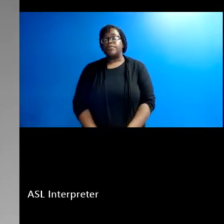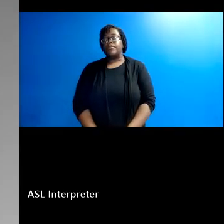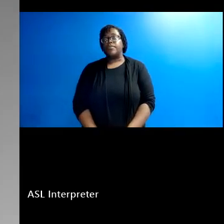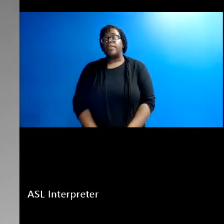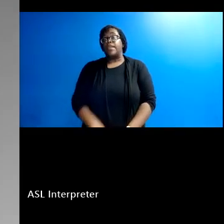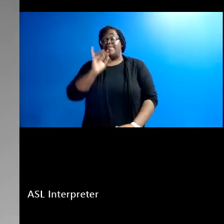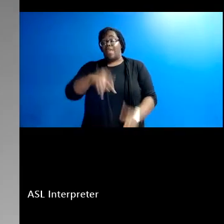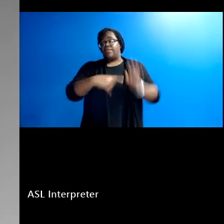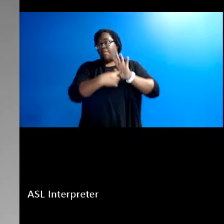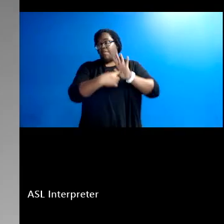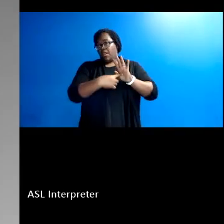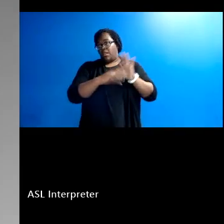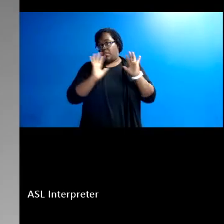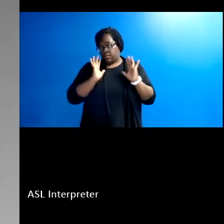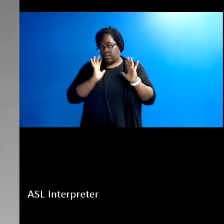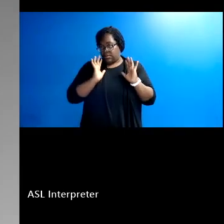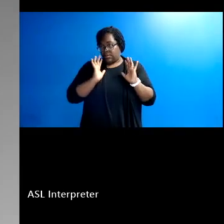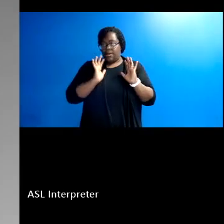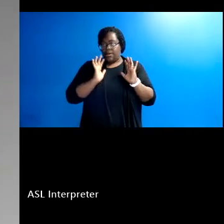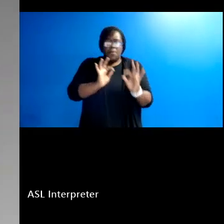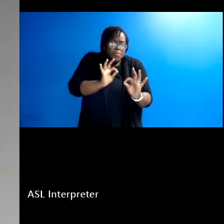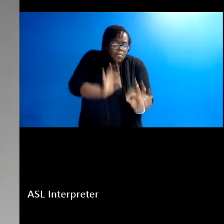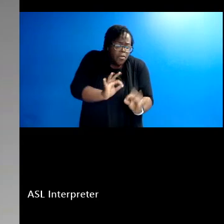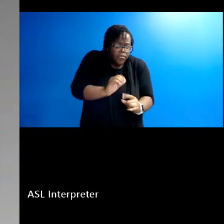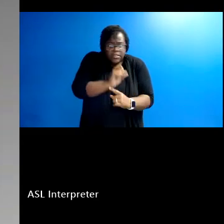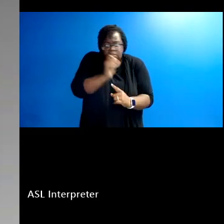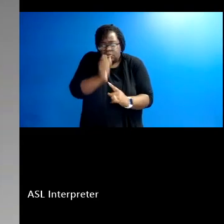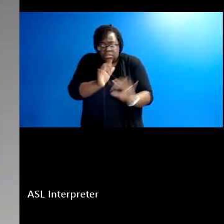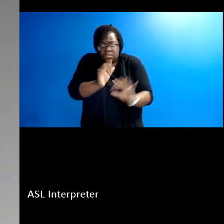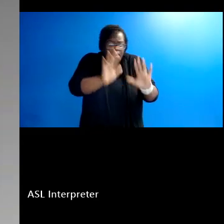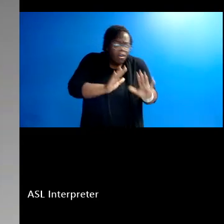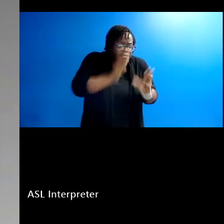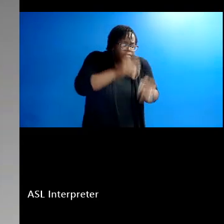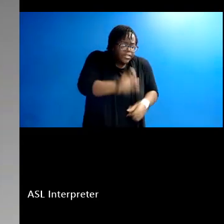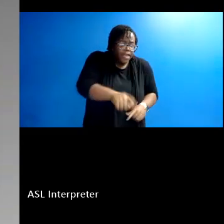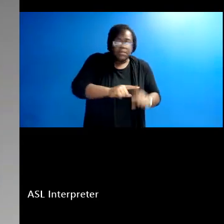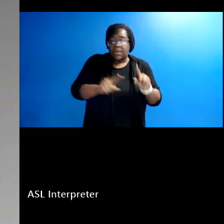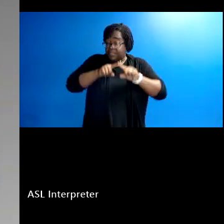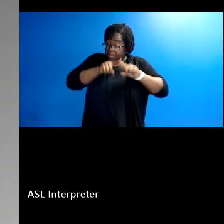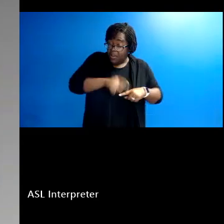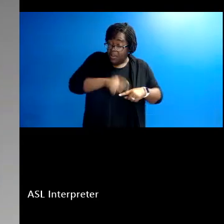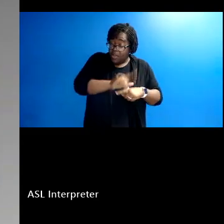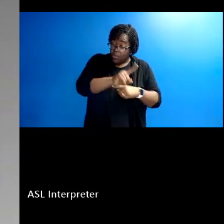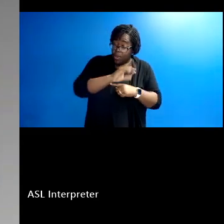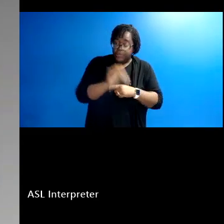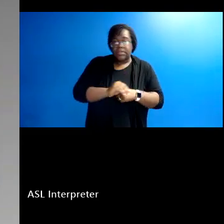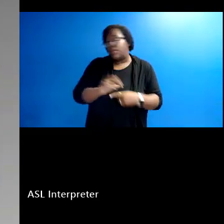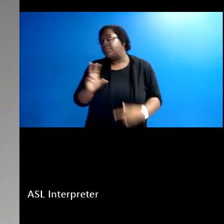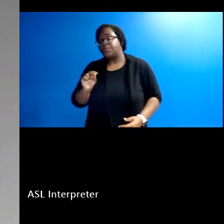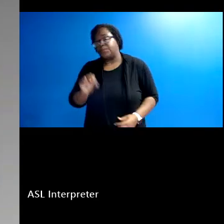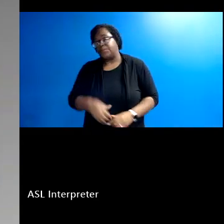A model gives you great information, but we are not solely relying on the models. Every mile that we have in our high